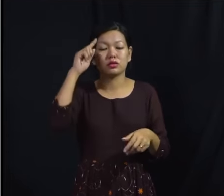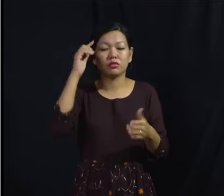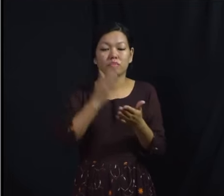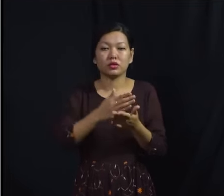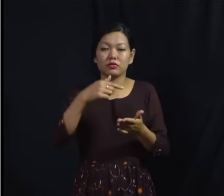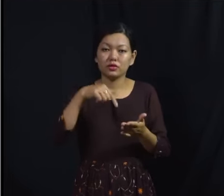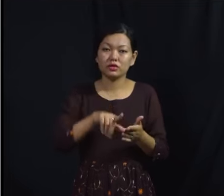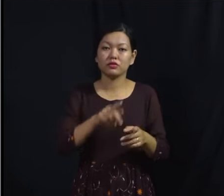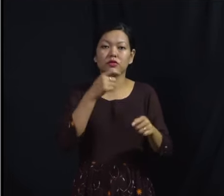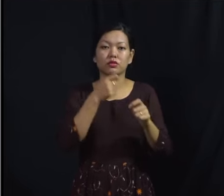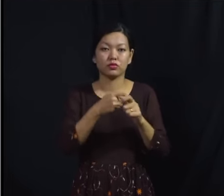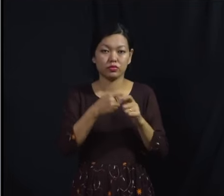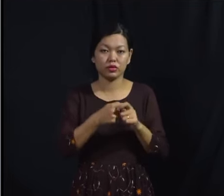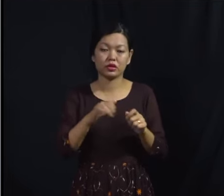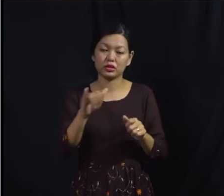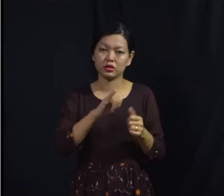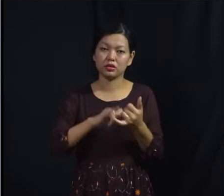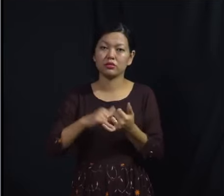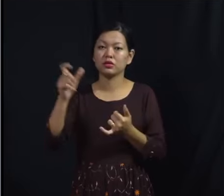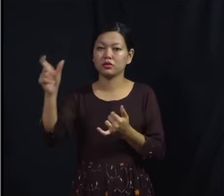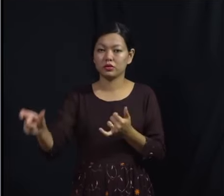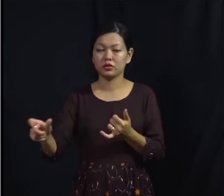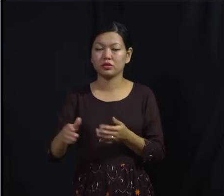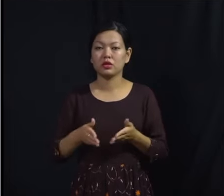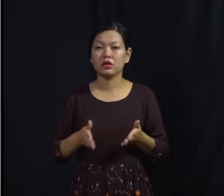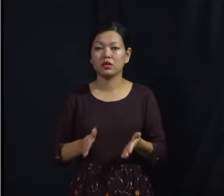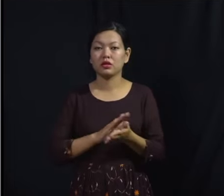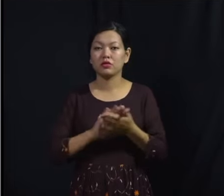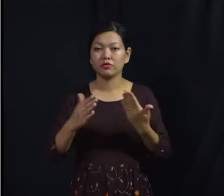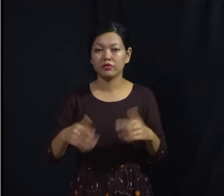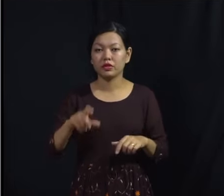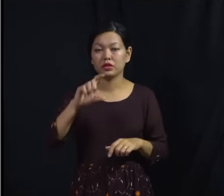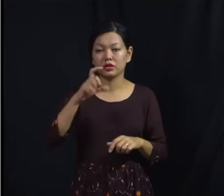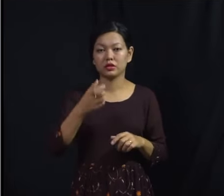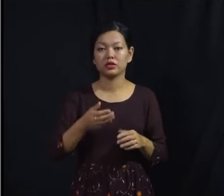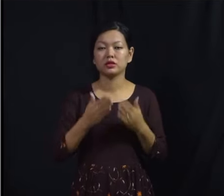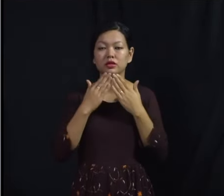And on that note, we would be winding up today's class. Thank you all very much for joining me.